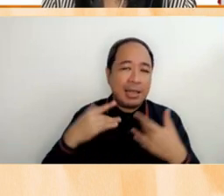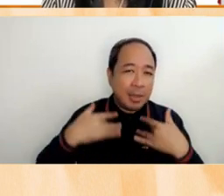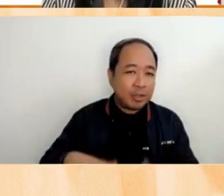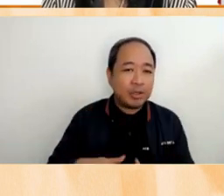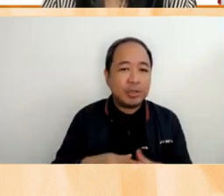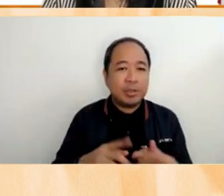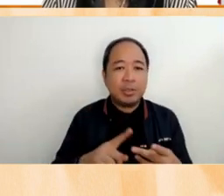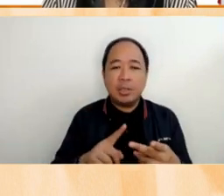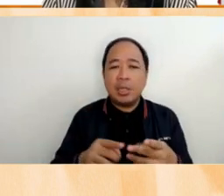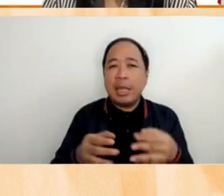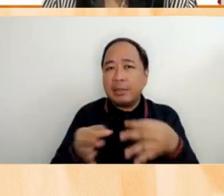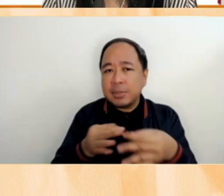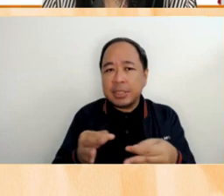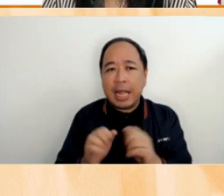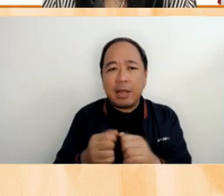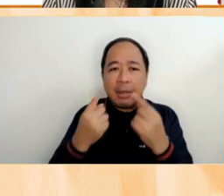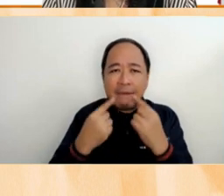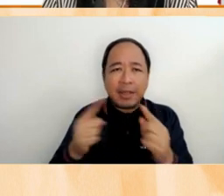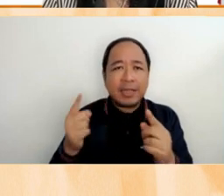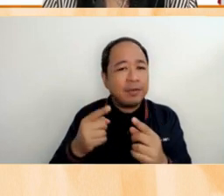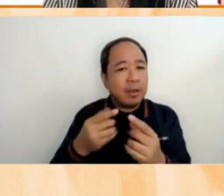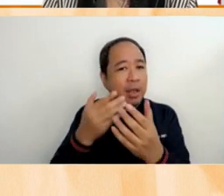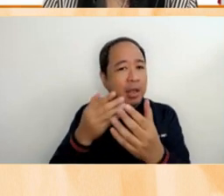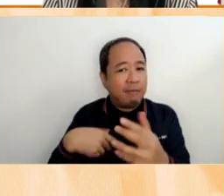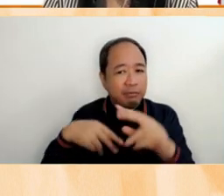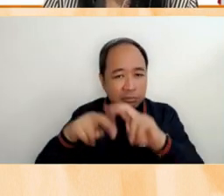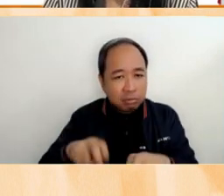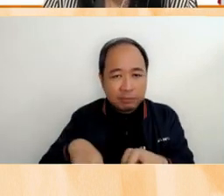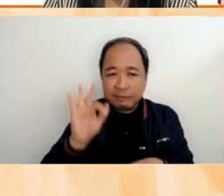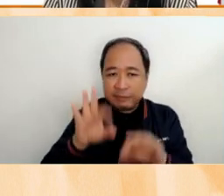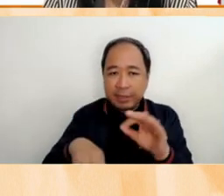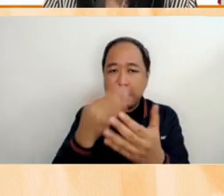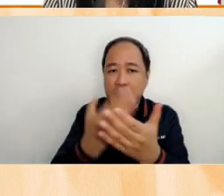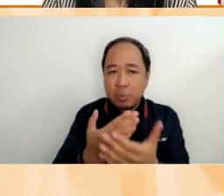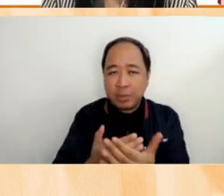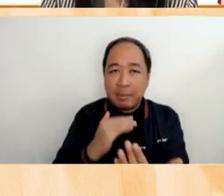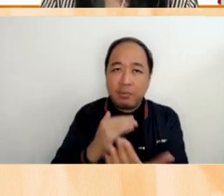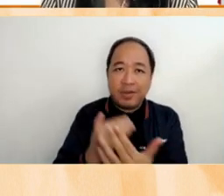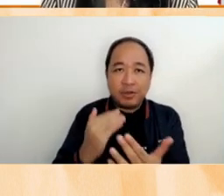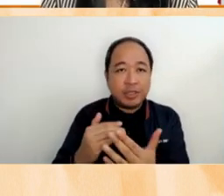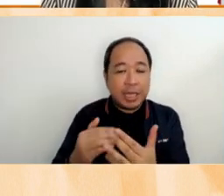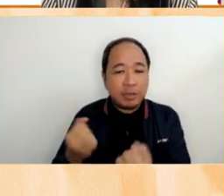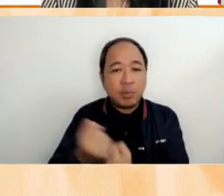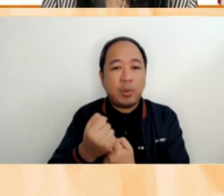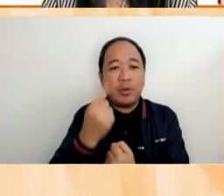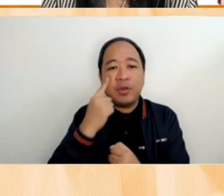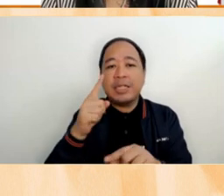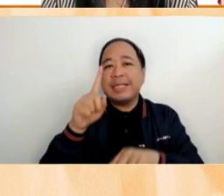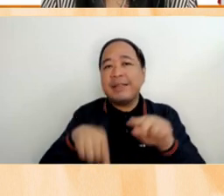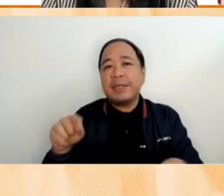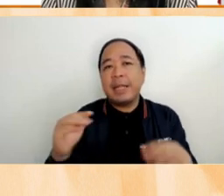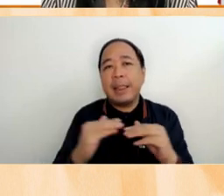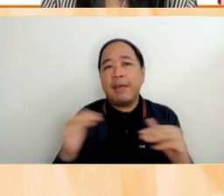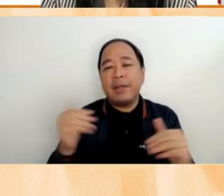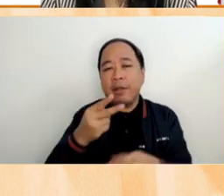effective evidence-based prevention and interventions at different levels of care and settings, and to be able to